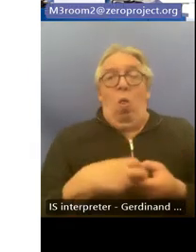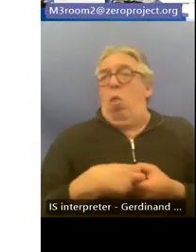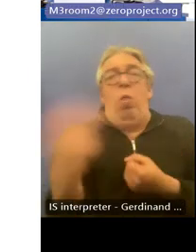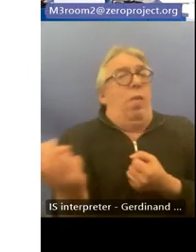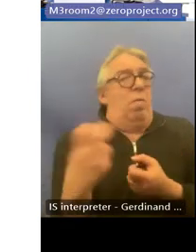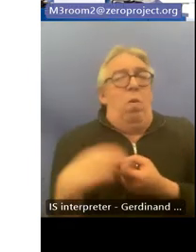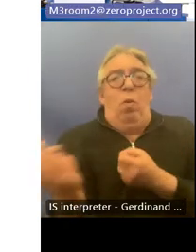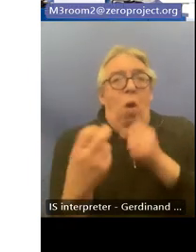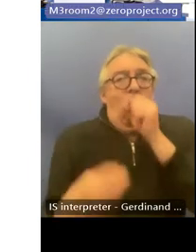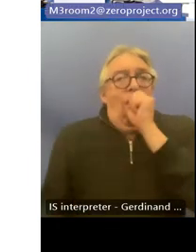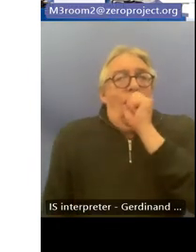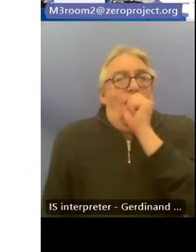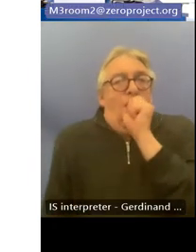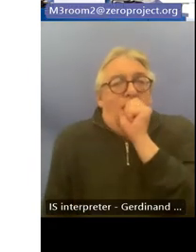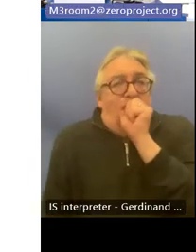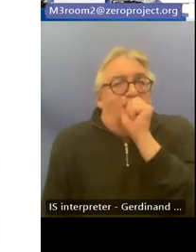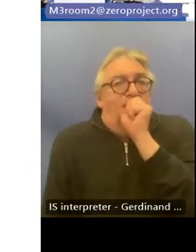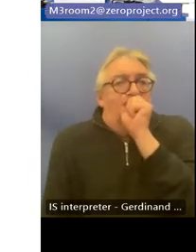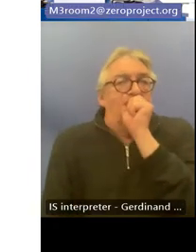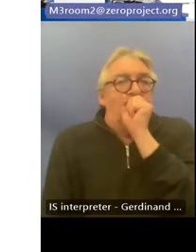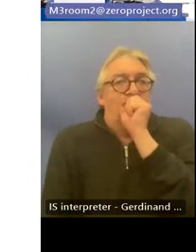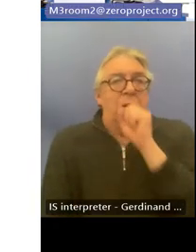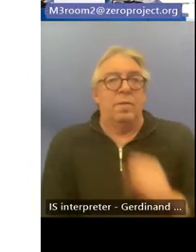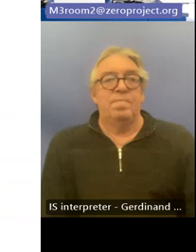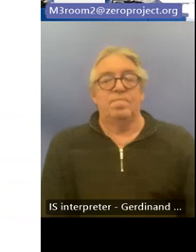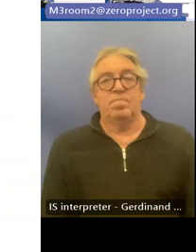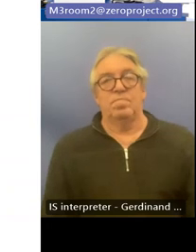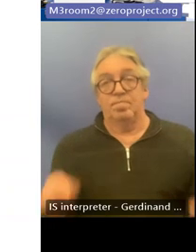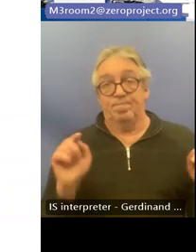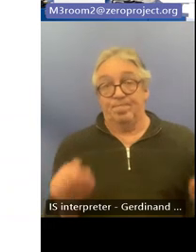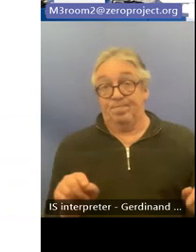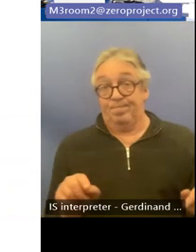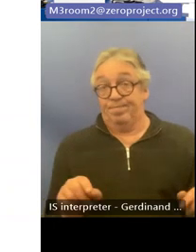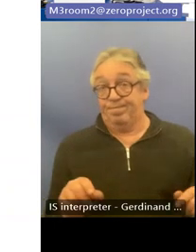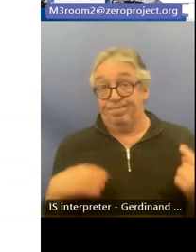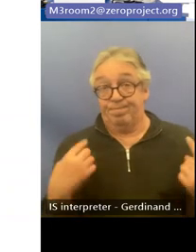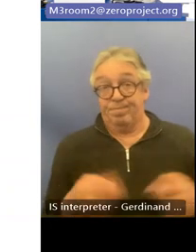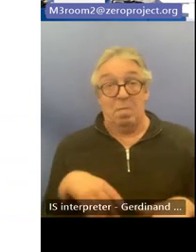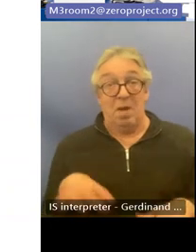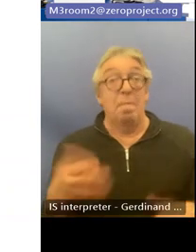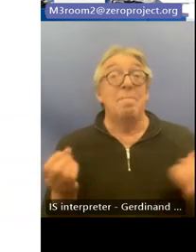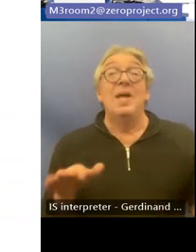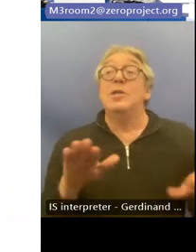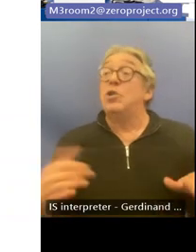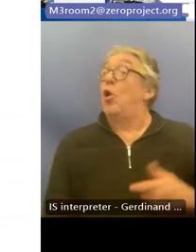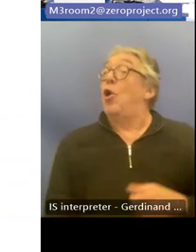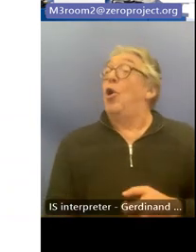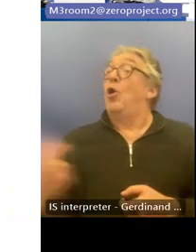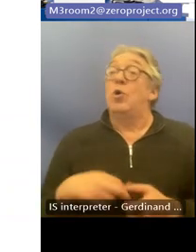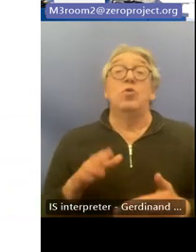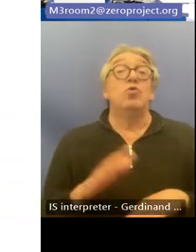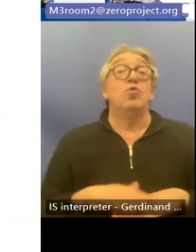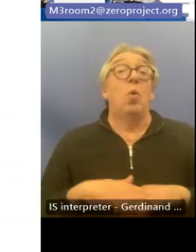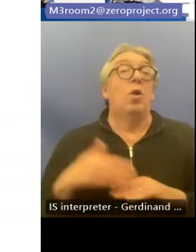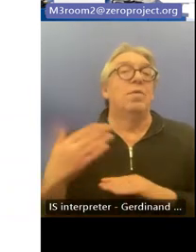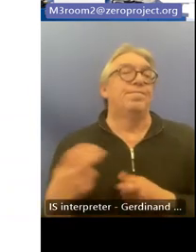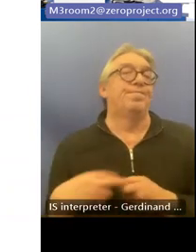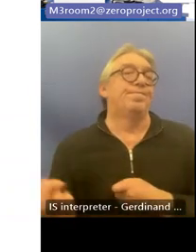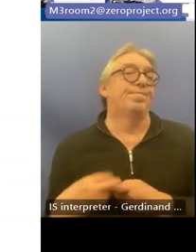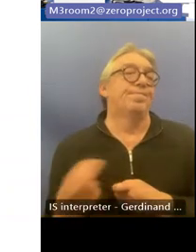Then there is a huge number of the dropout. In our local research, we found this in primary school level, we have admitted